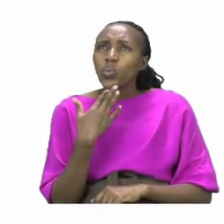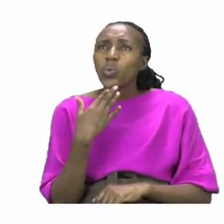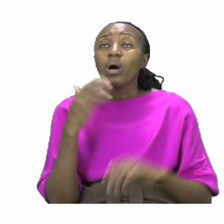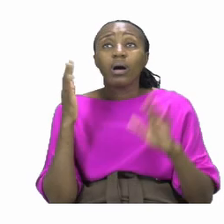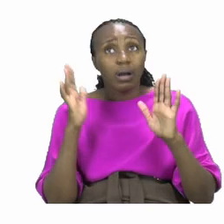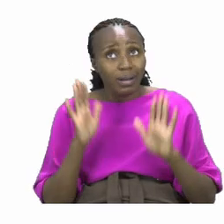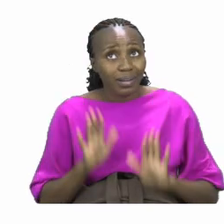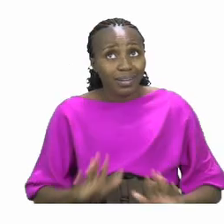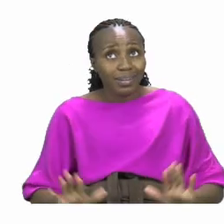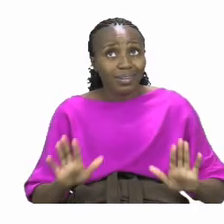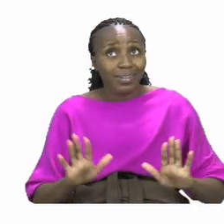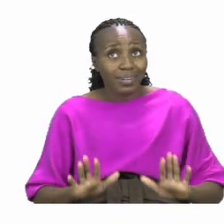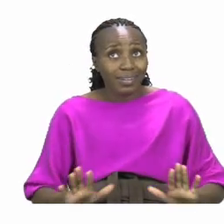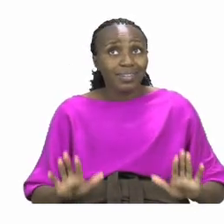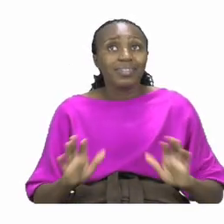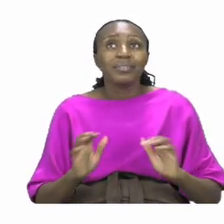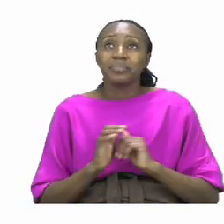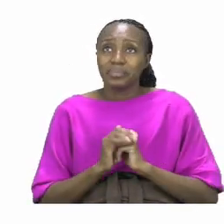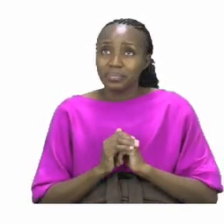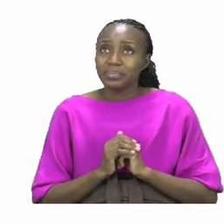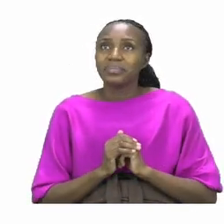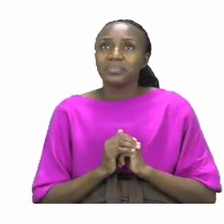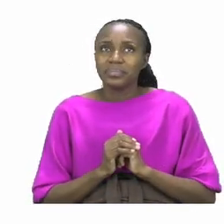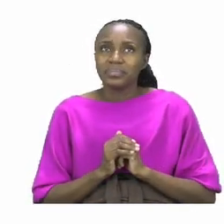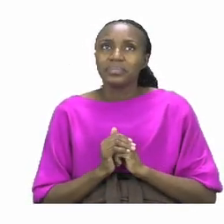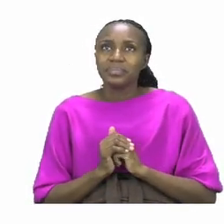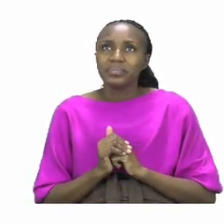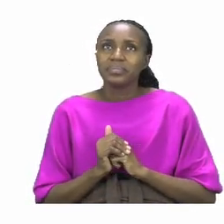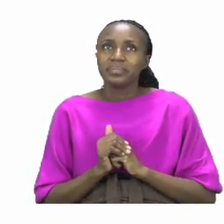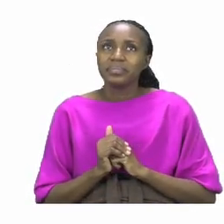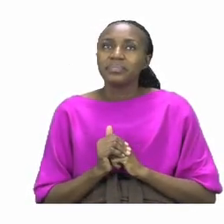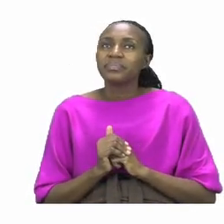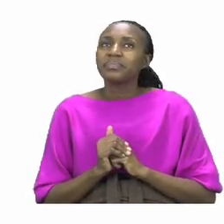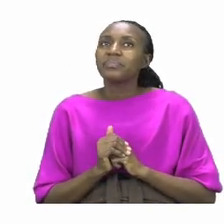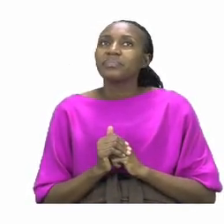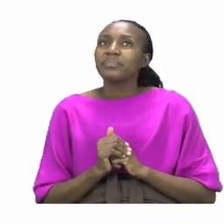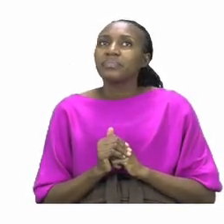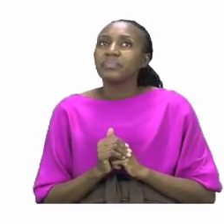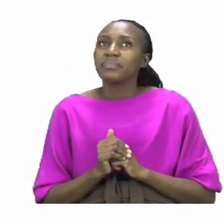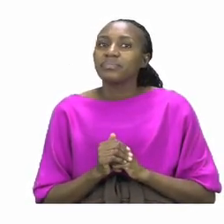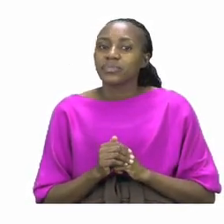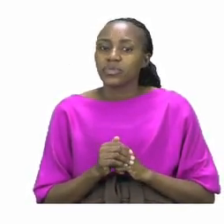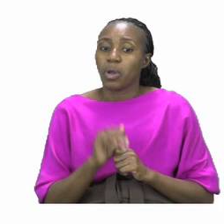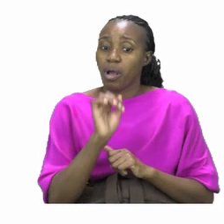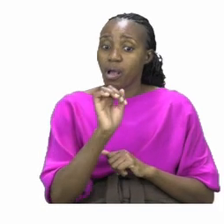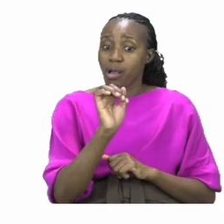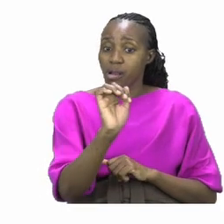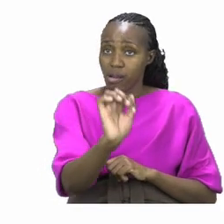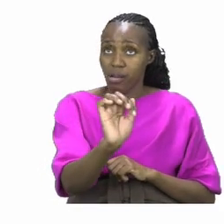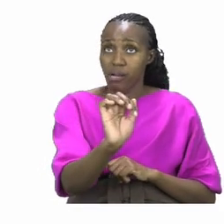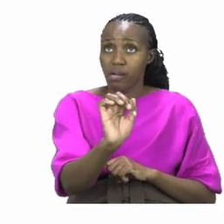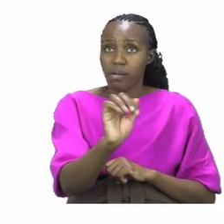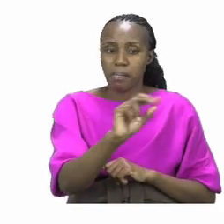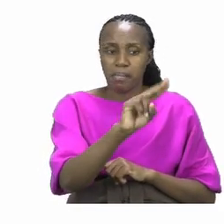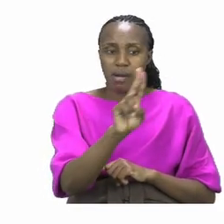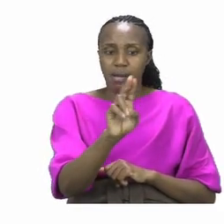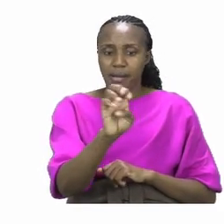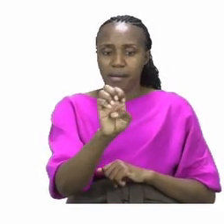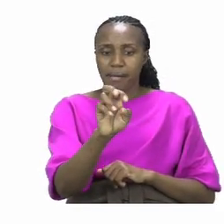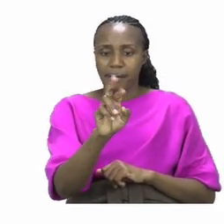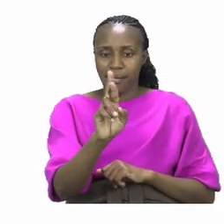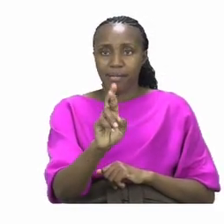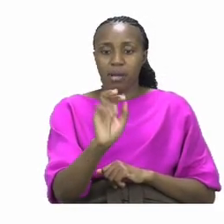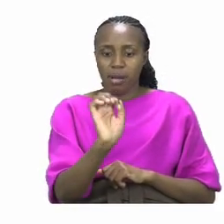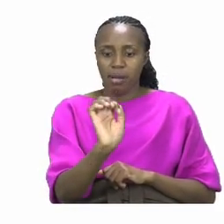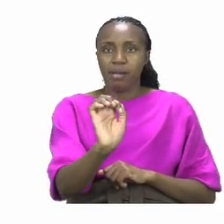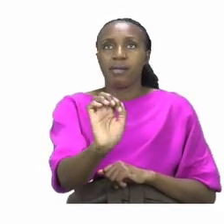yes, it's usually a girl. So we say her. Let's try and put her in